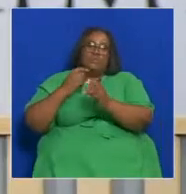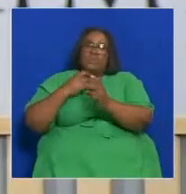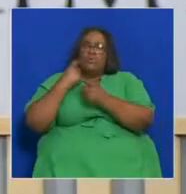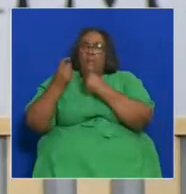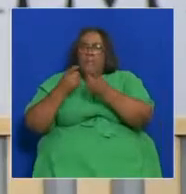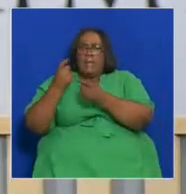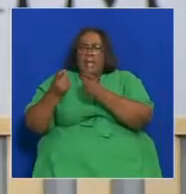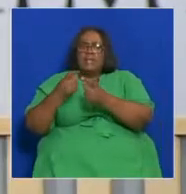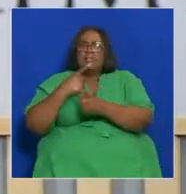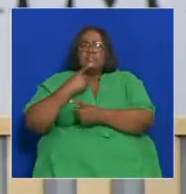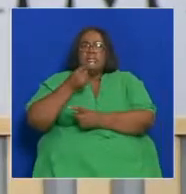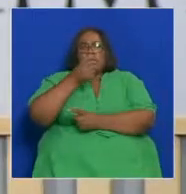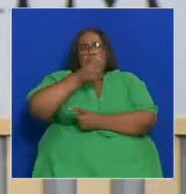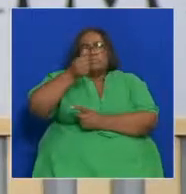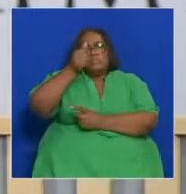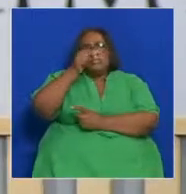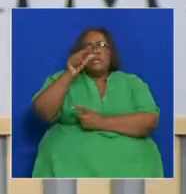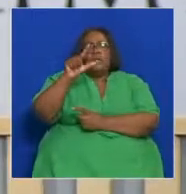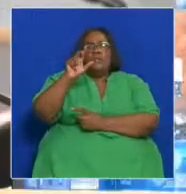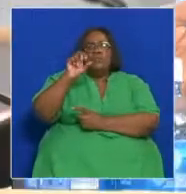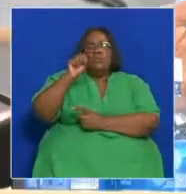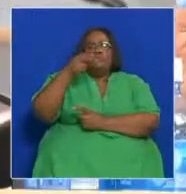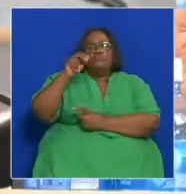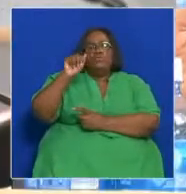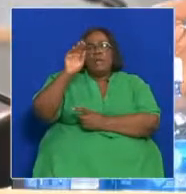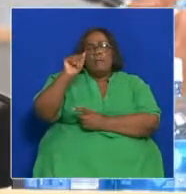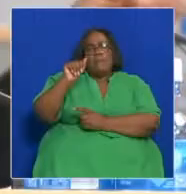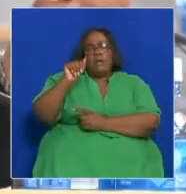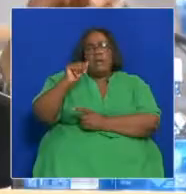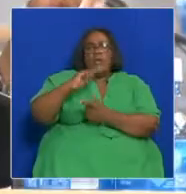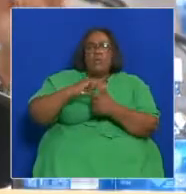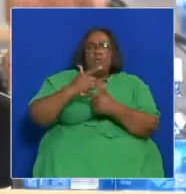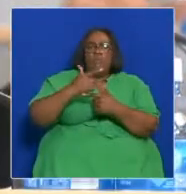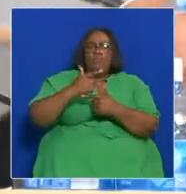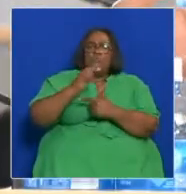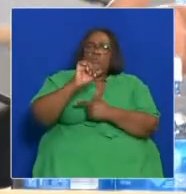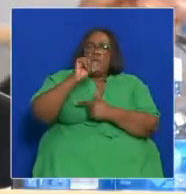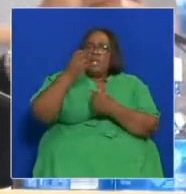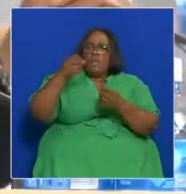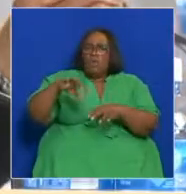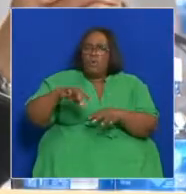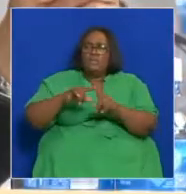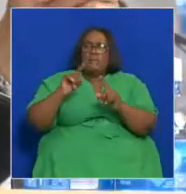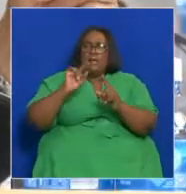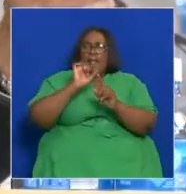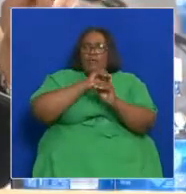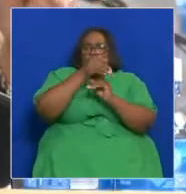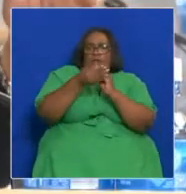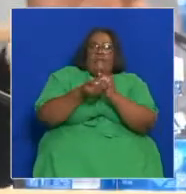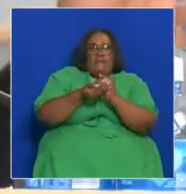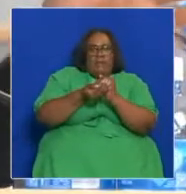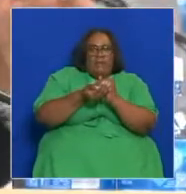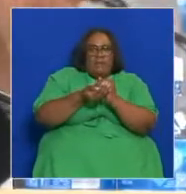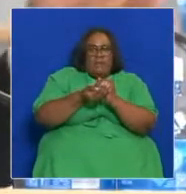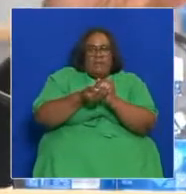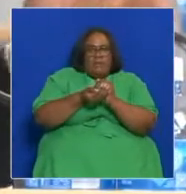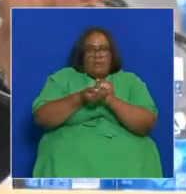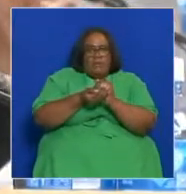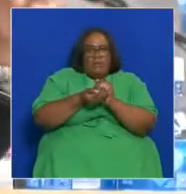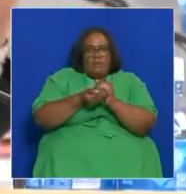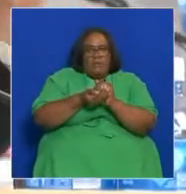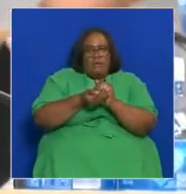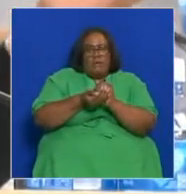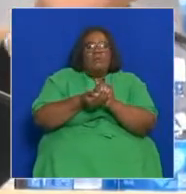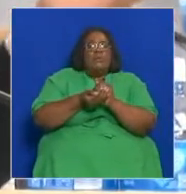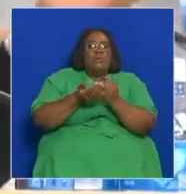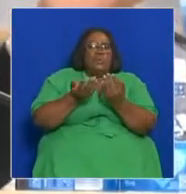lost his computer and there was a cover-up. That's how I've understood it to be, that there was a cover-up, and the cover-up